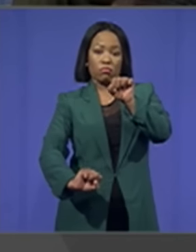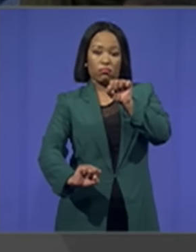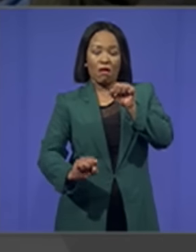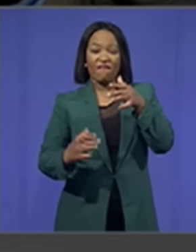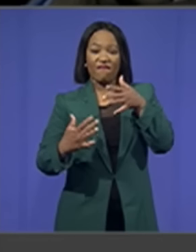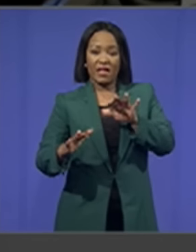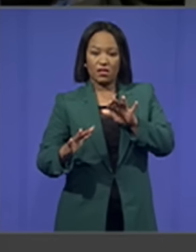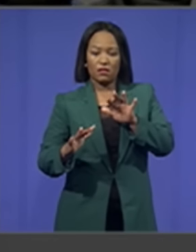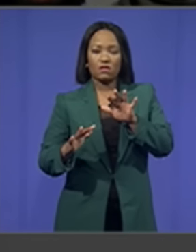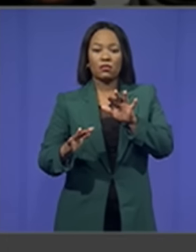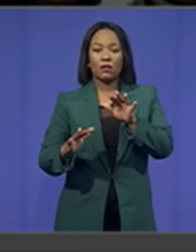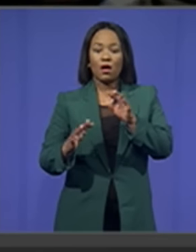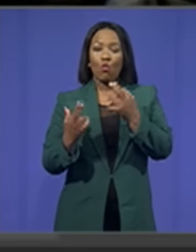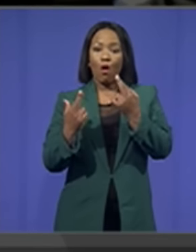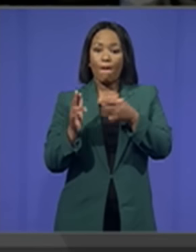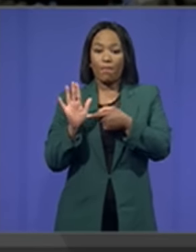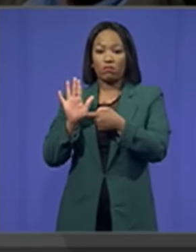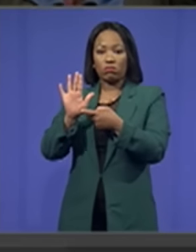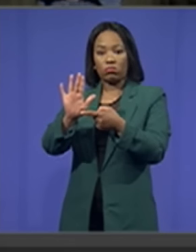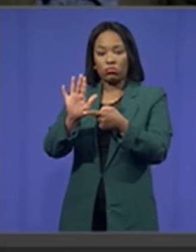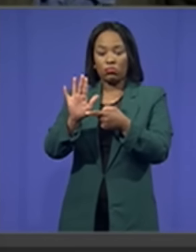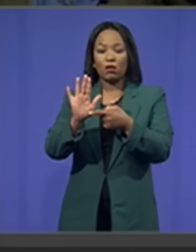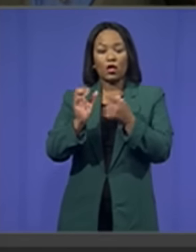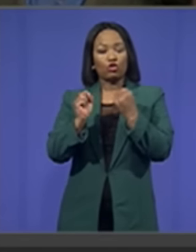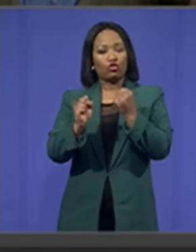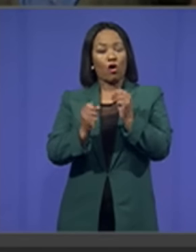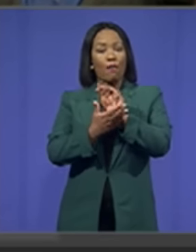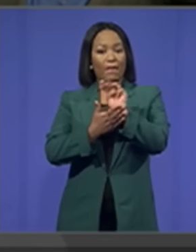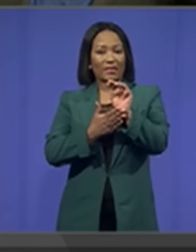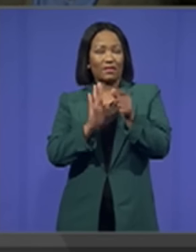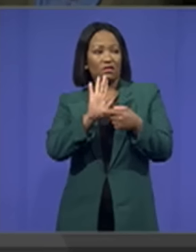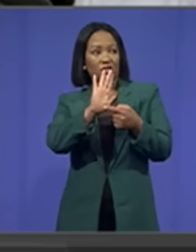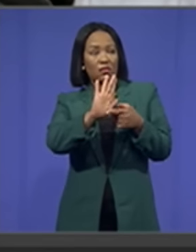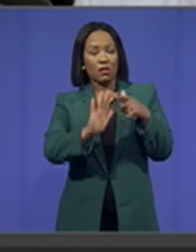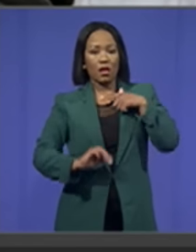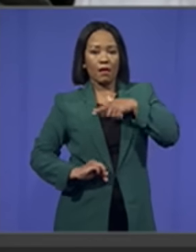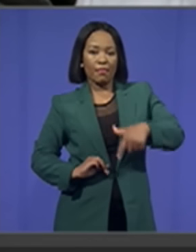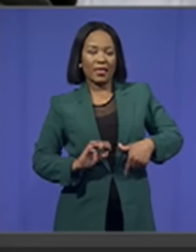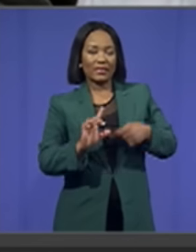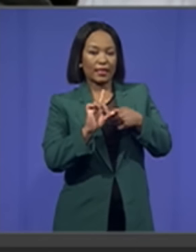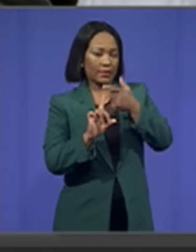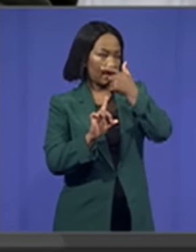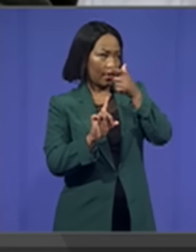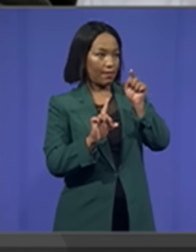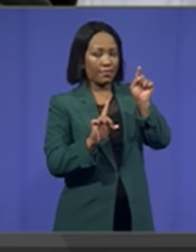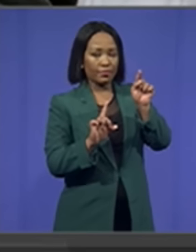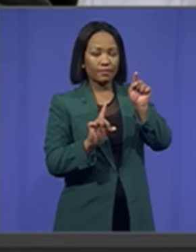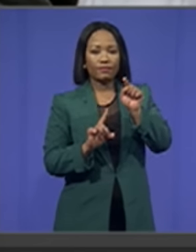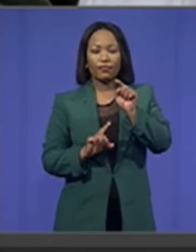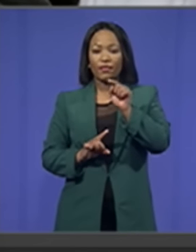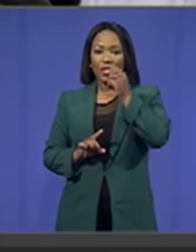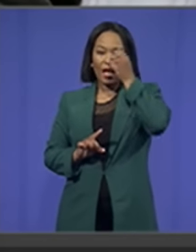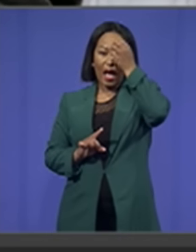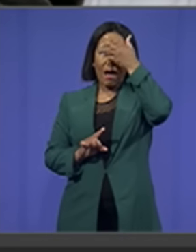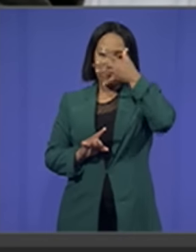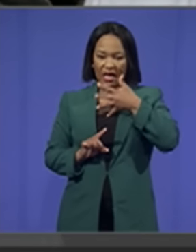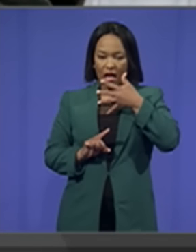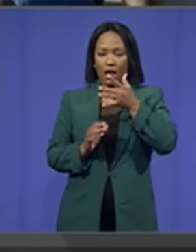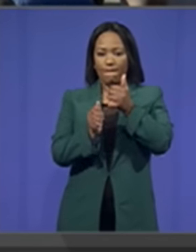has been sent to the current President Ramaphosa. Our African brothers and sisters, we love them